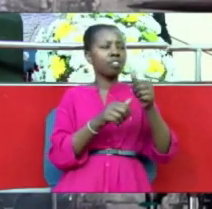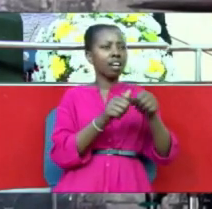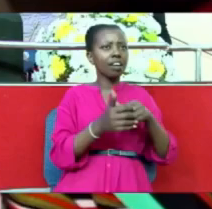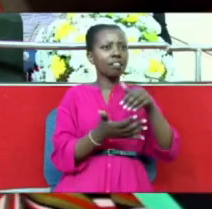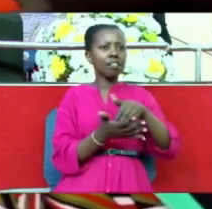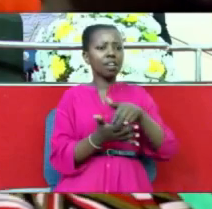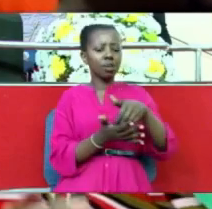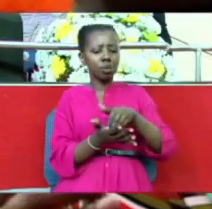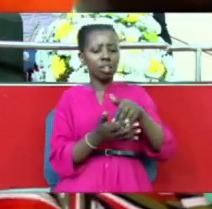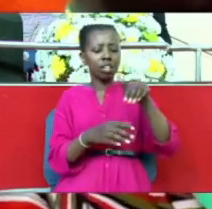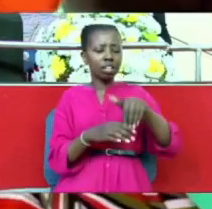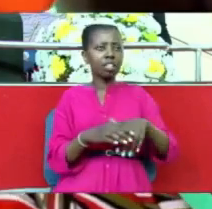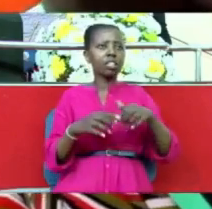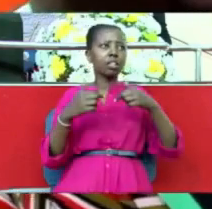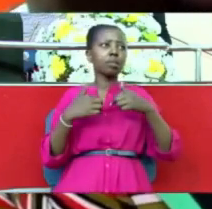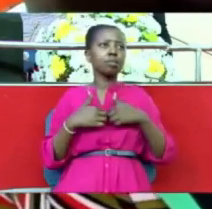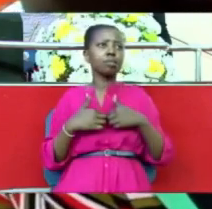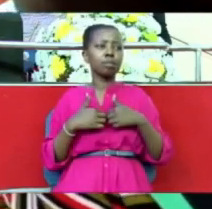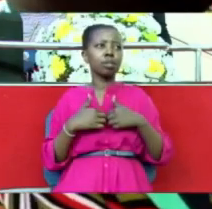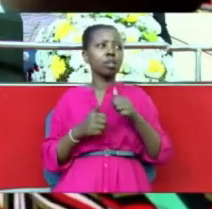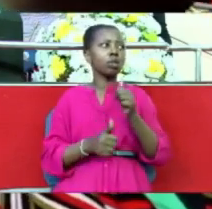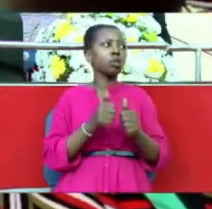Uproot every weakness. In me.